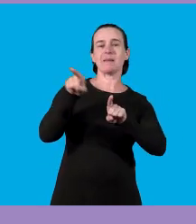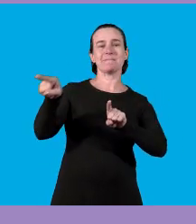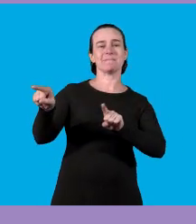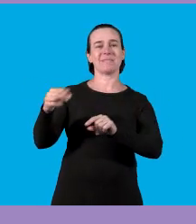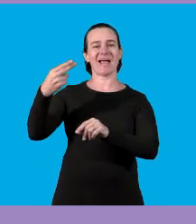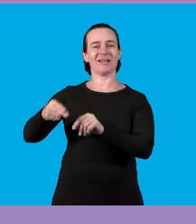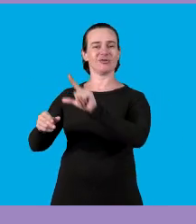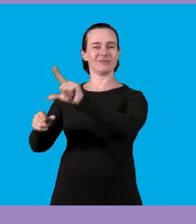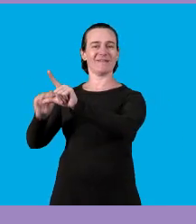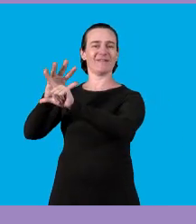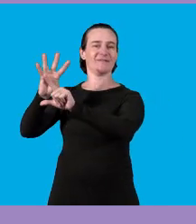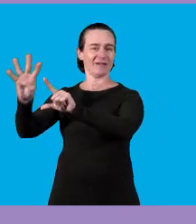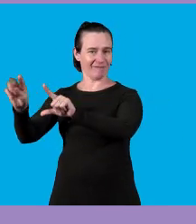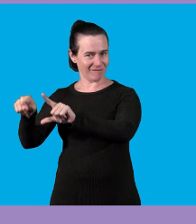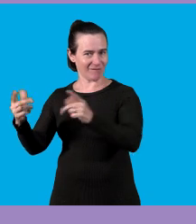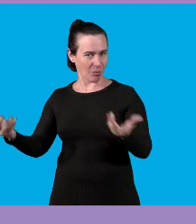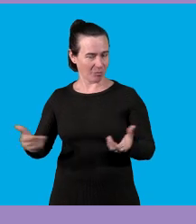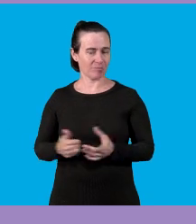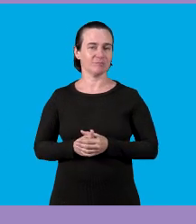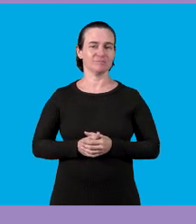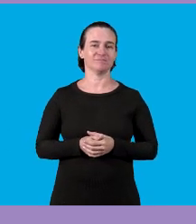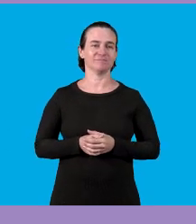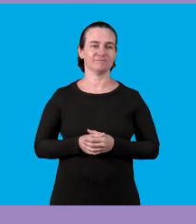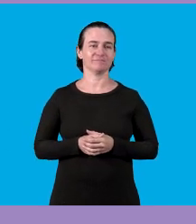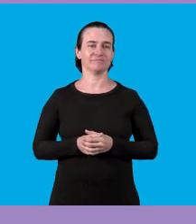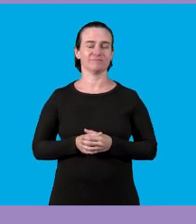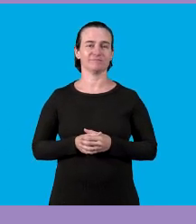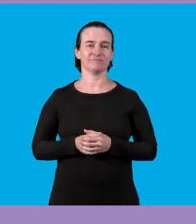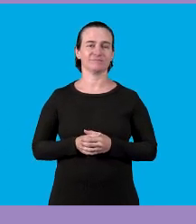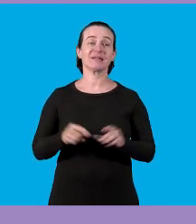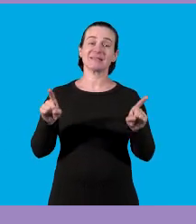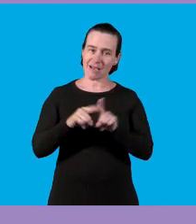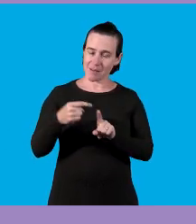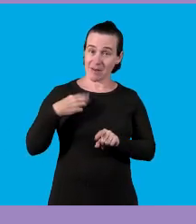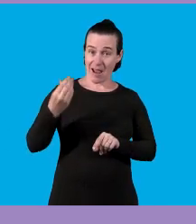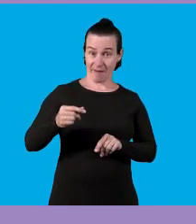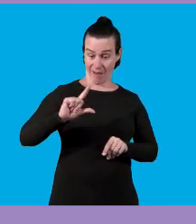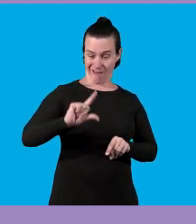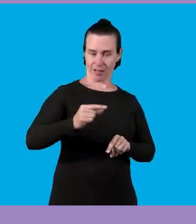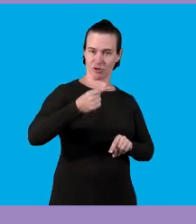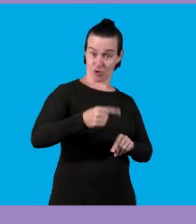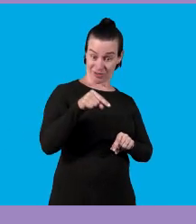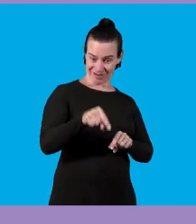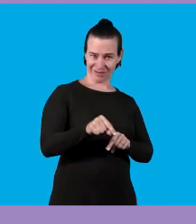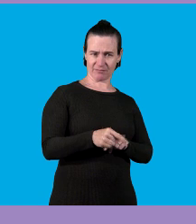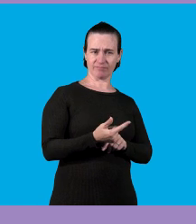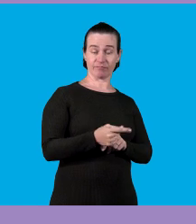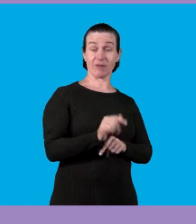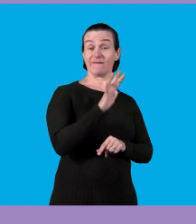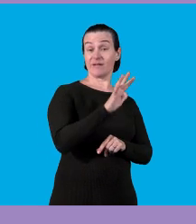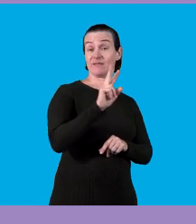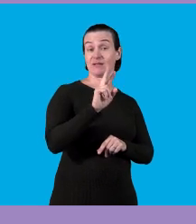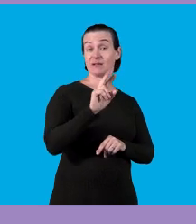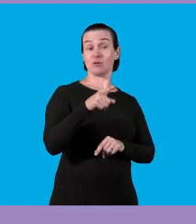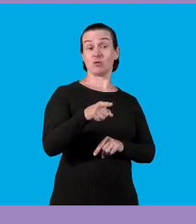angle H, which equals to 54 degrees. and I have angle G,